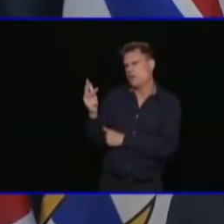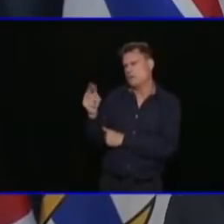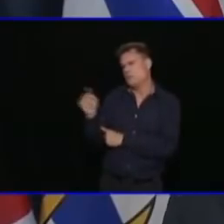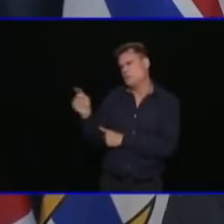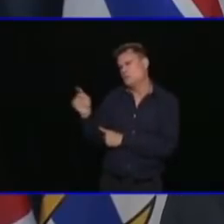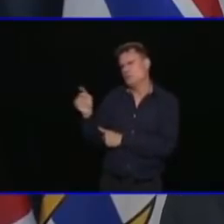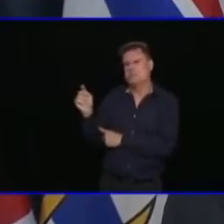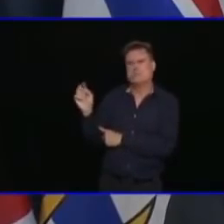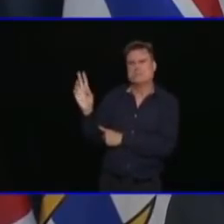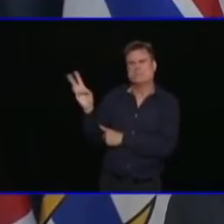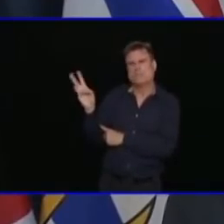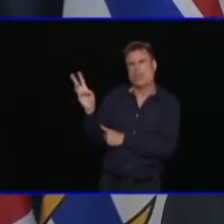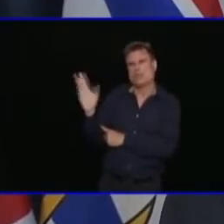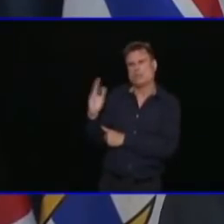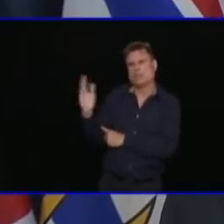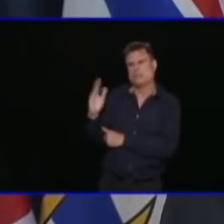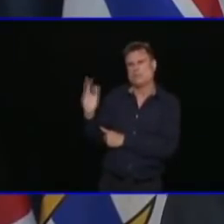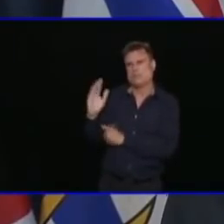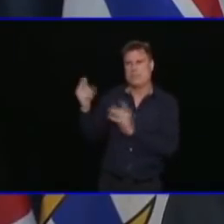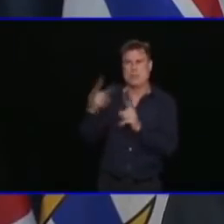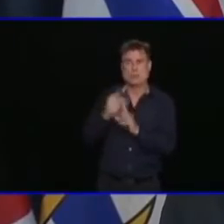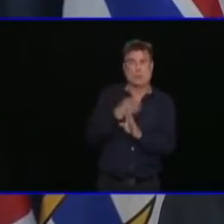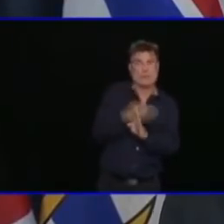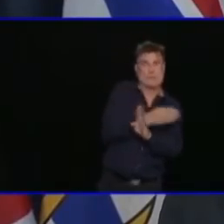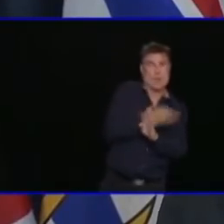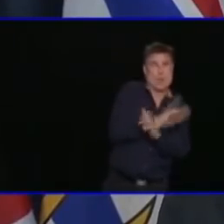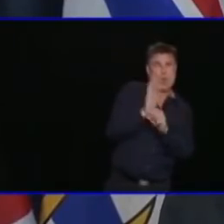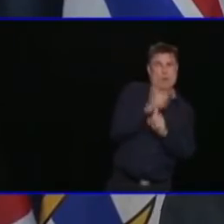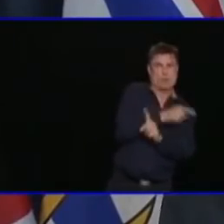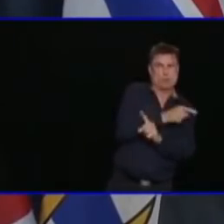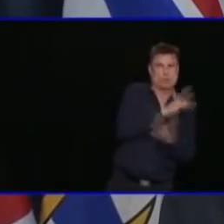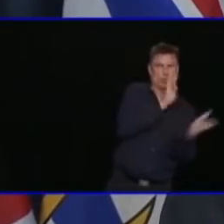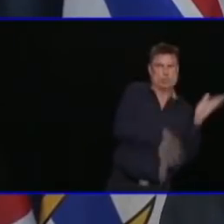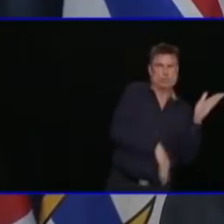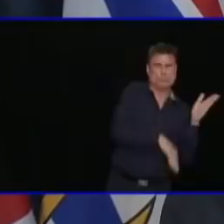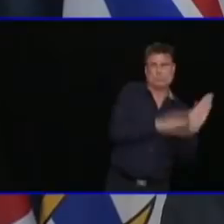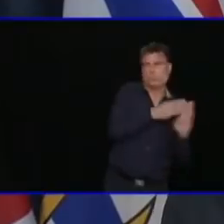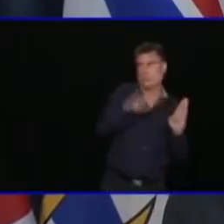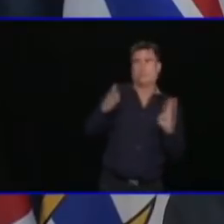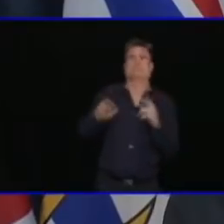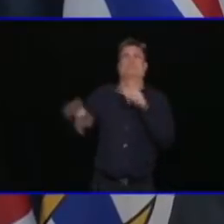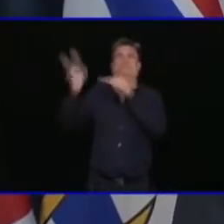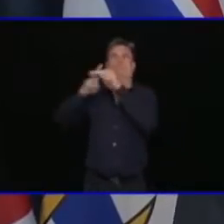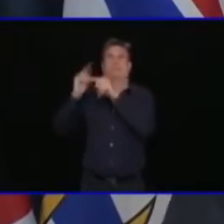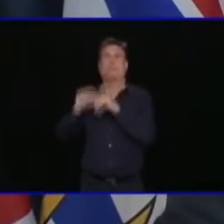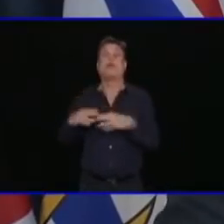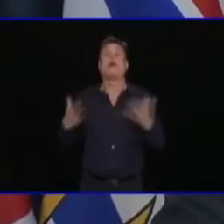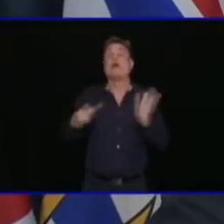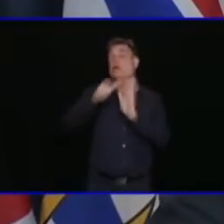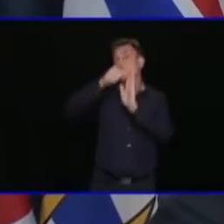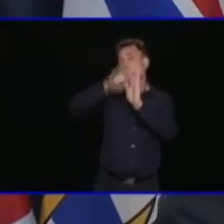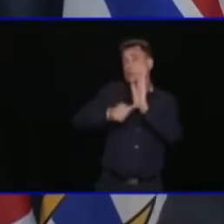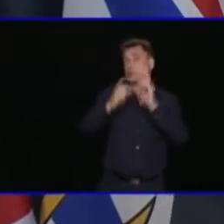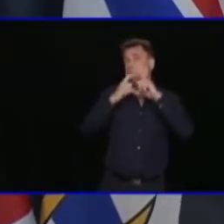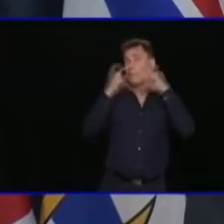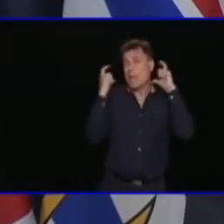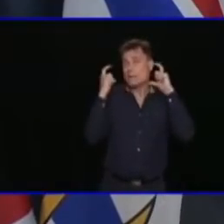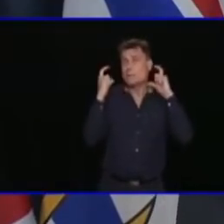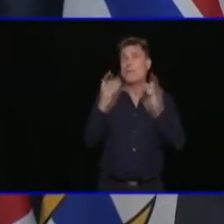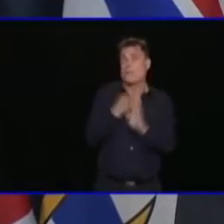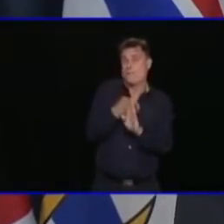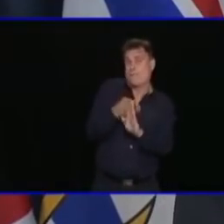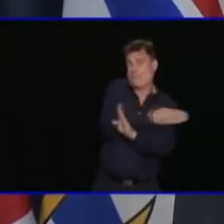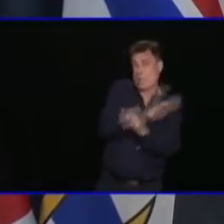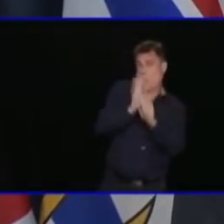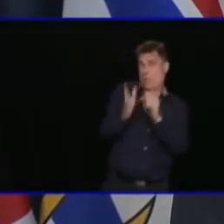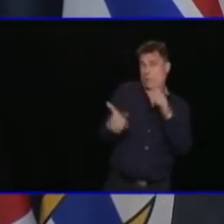For surgical or procedure masks, pre-COVID pricing was 15 cents. COVID peak pricing was between 46 cents and $1.25,